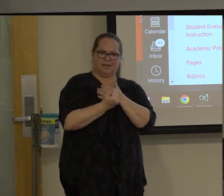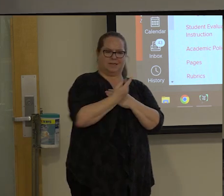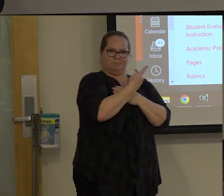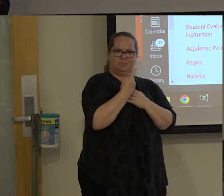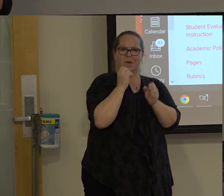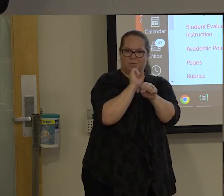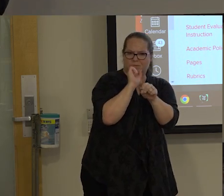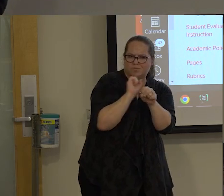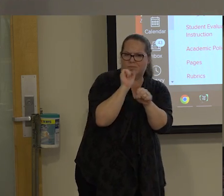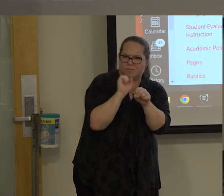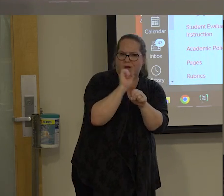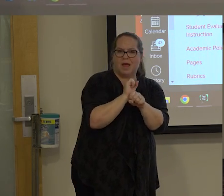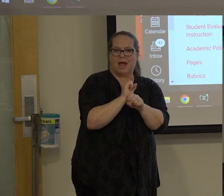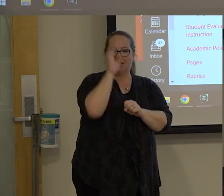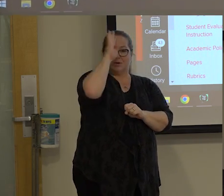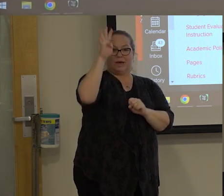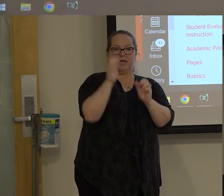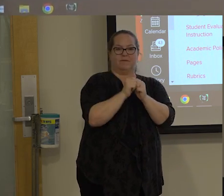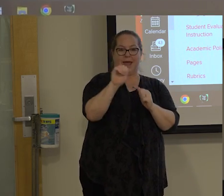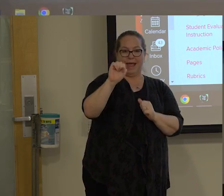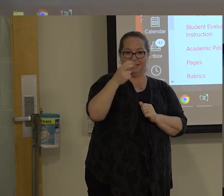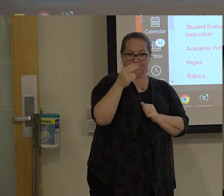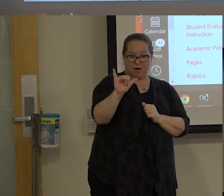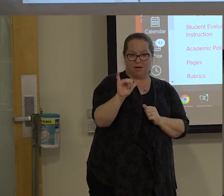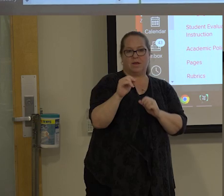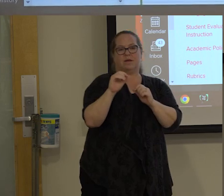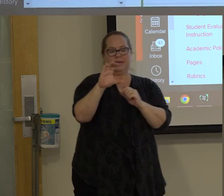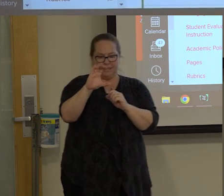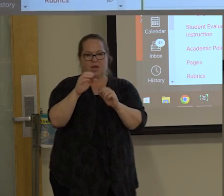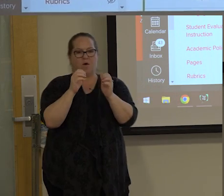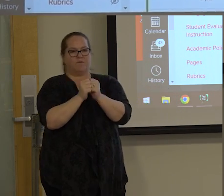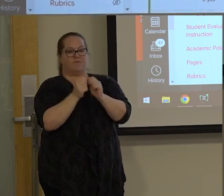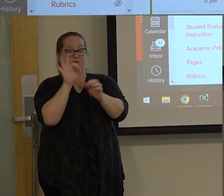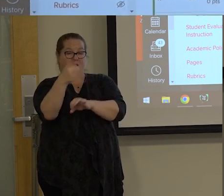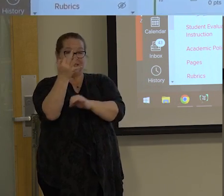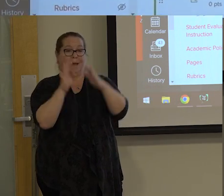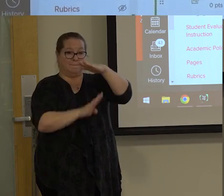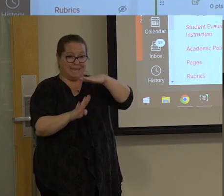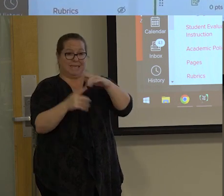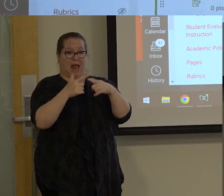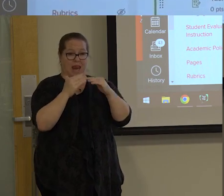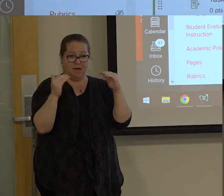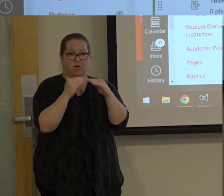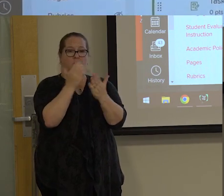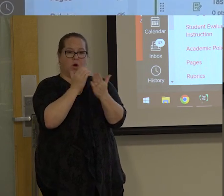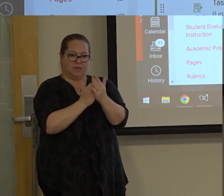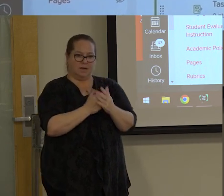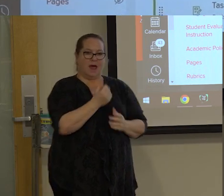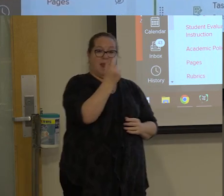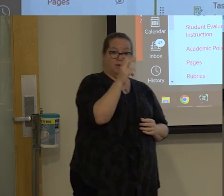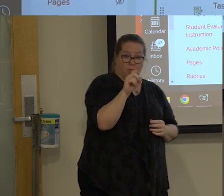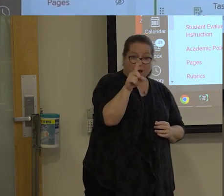on, that is the creation of asynchronous versions of the French basic level language courses. So we're talking about French 1101,